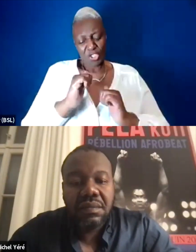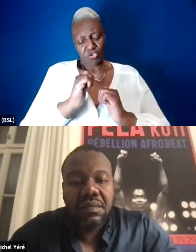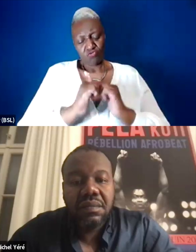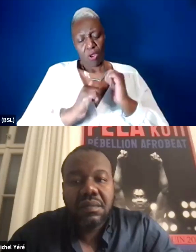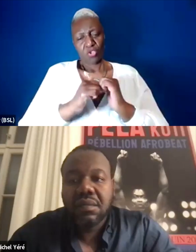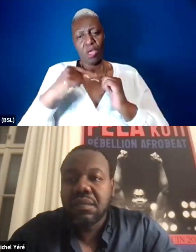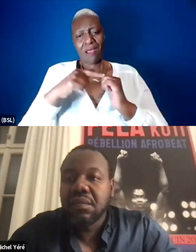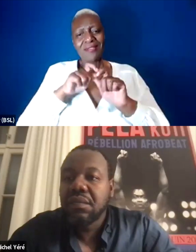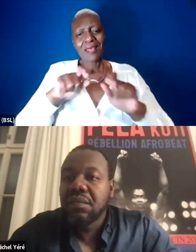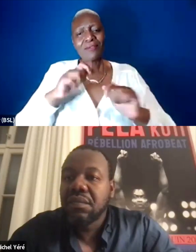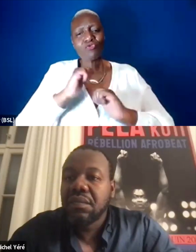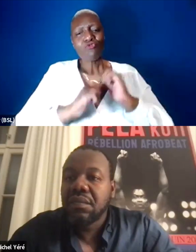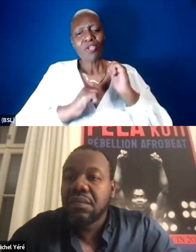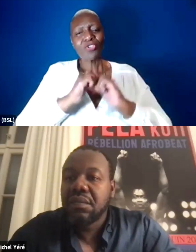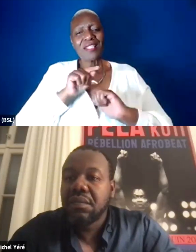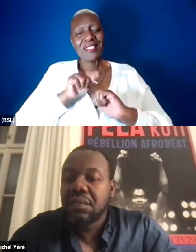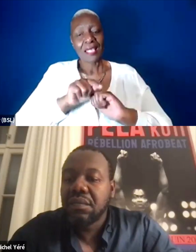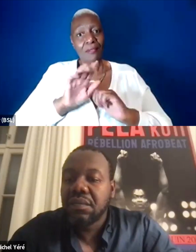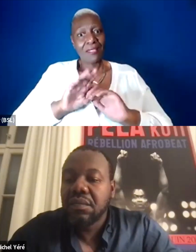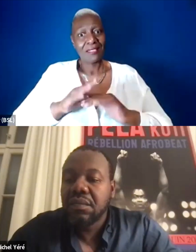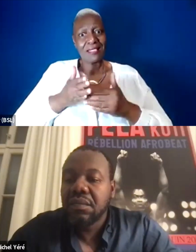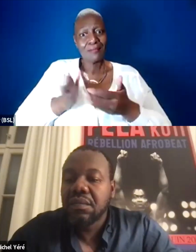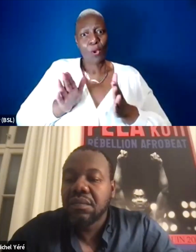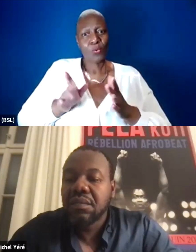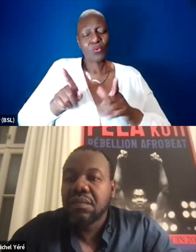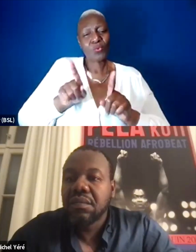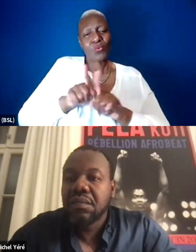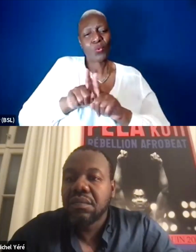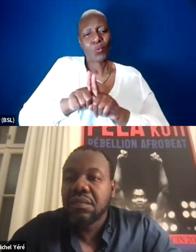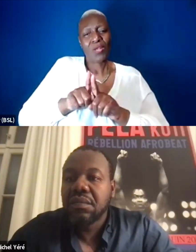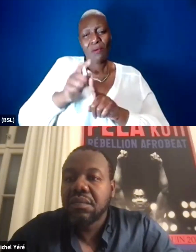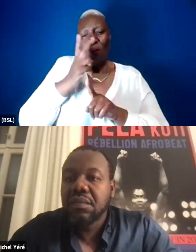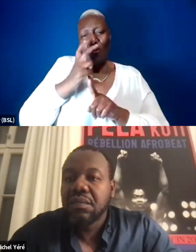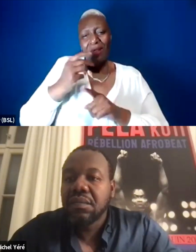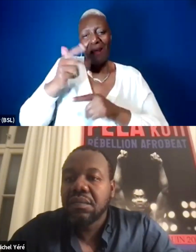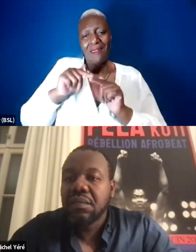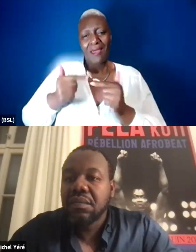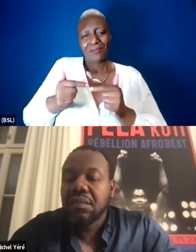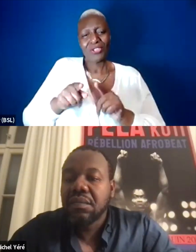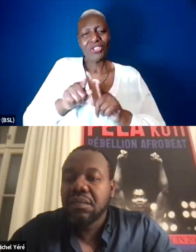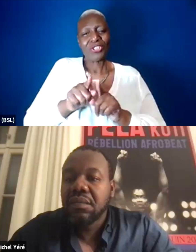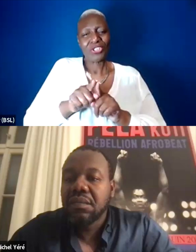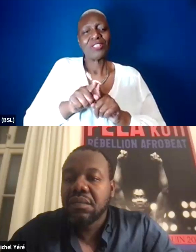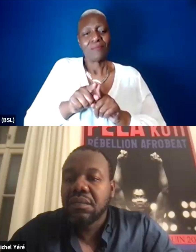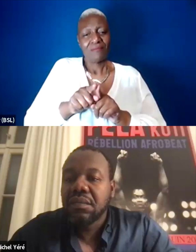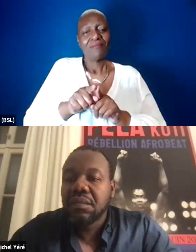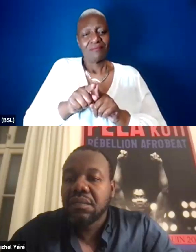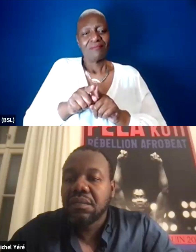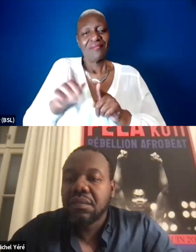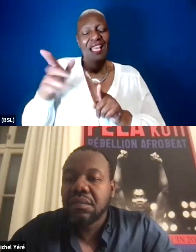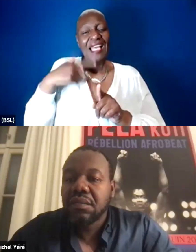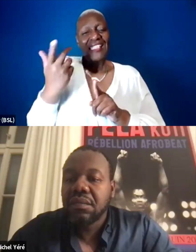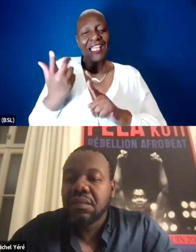that he was exposed to this formal language and that he made it his